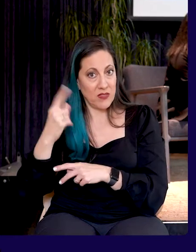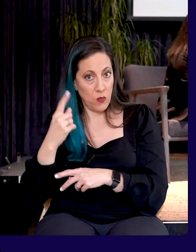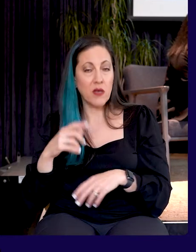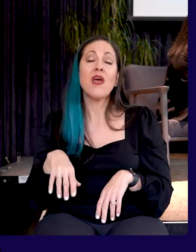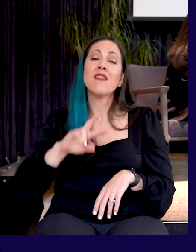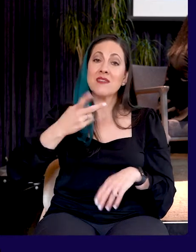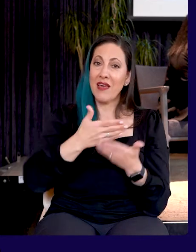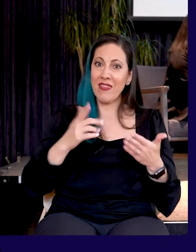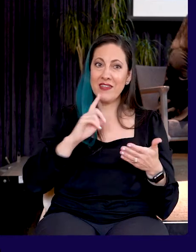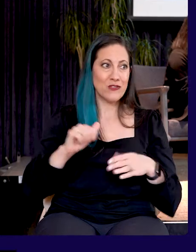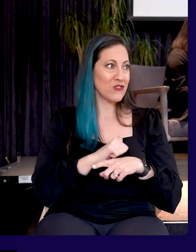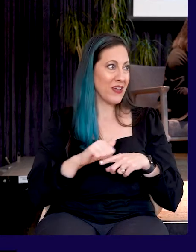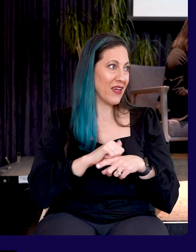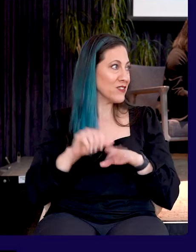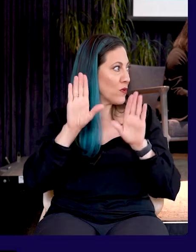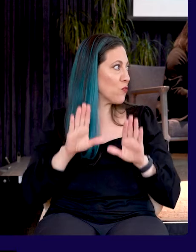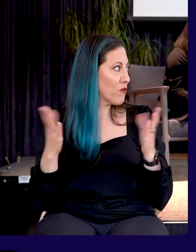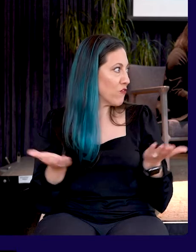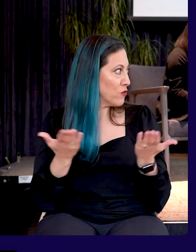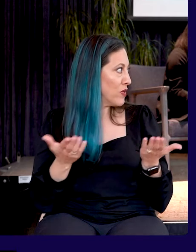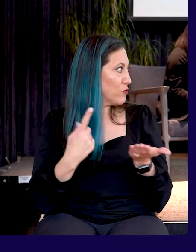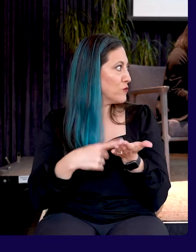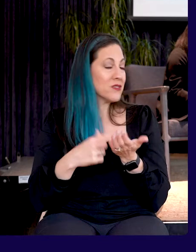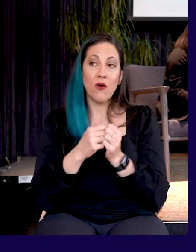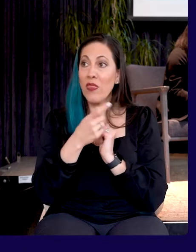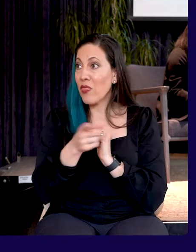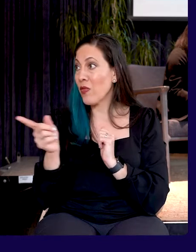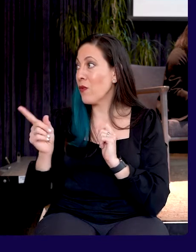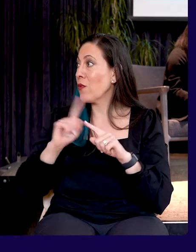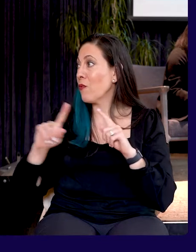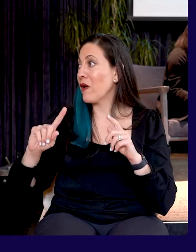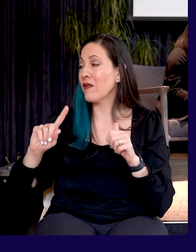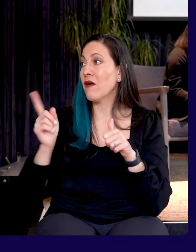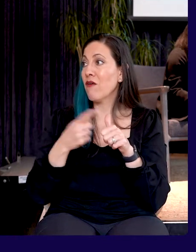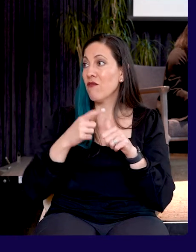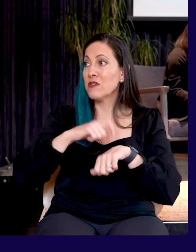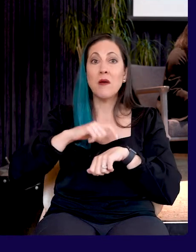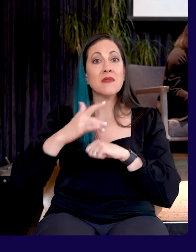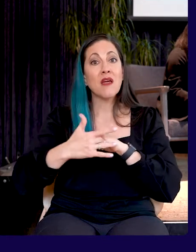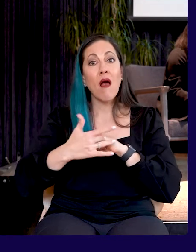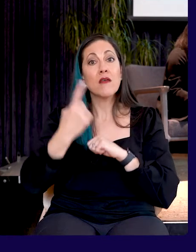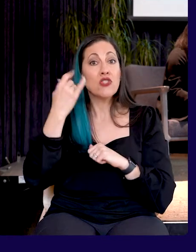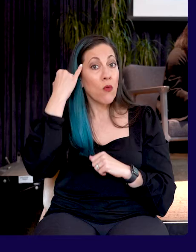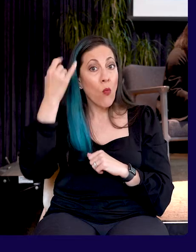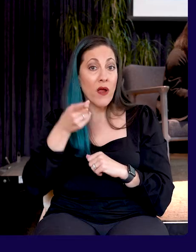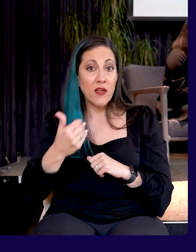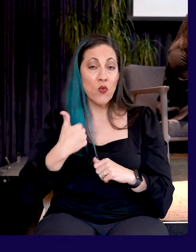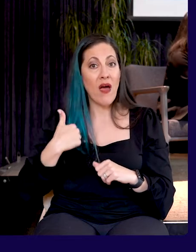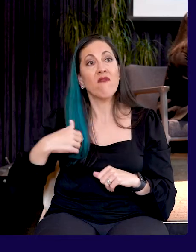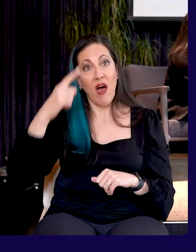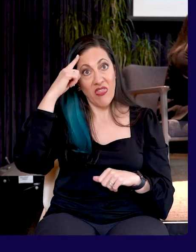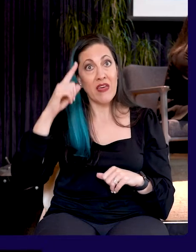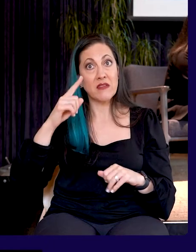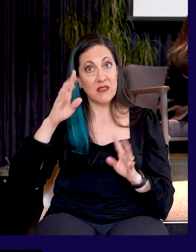And it's really great to be here with you all who thought so much about that specifically. But first on technology, I think one idea that we have, which I think